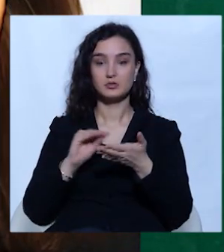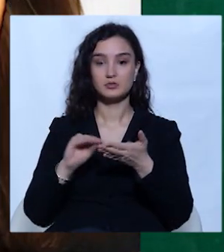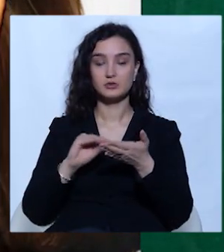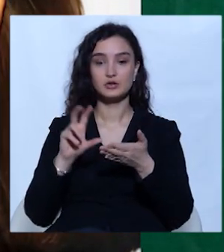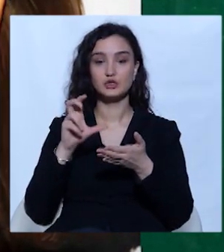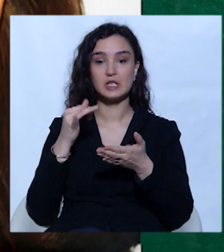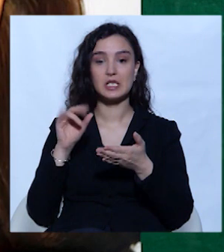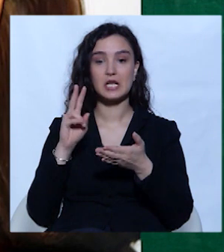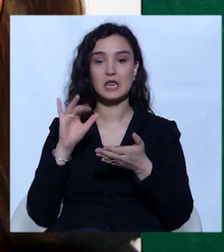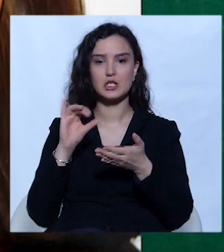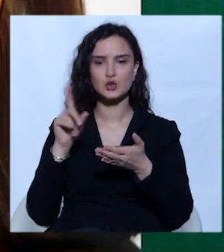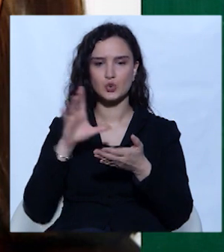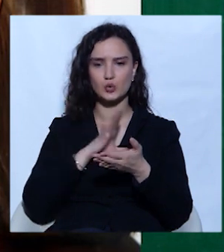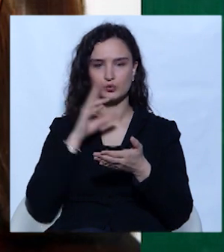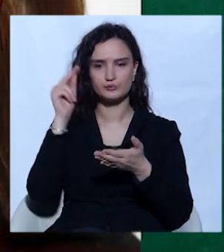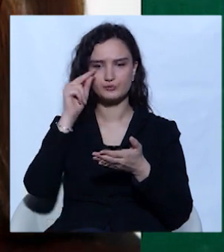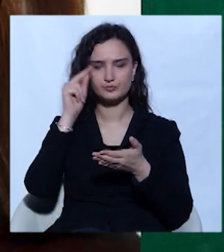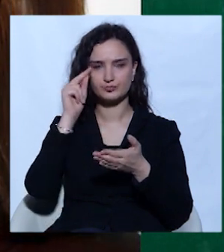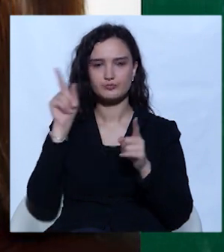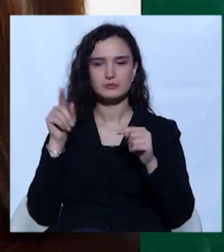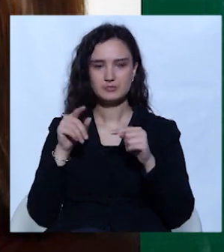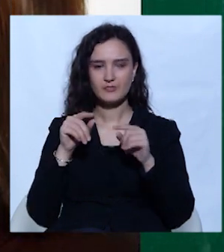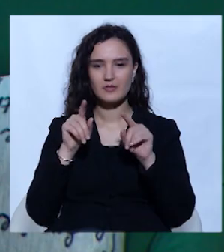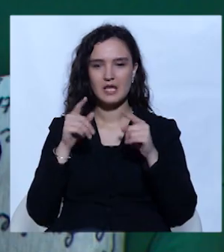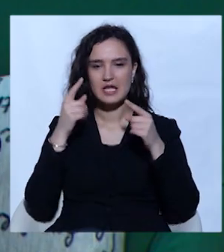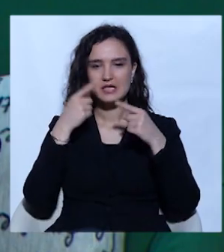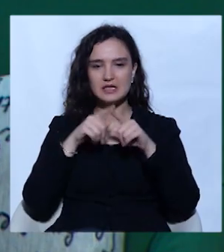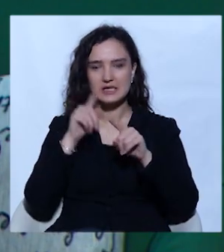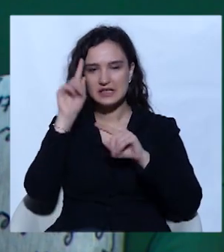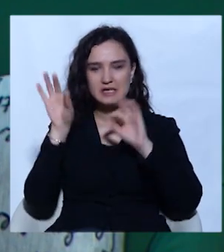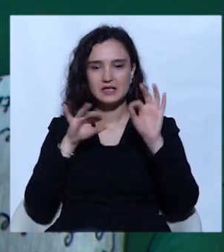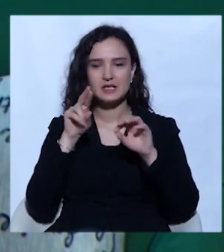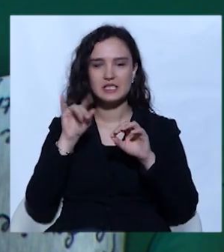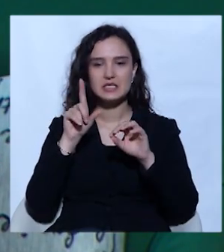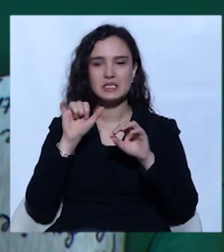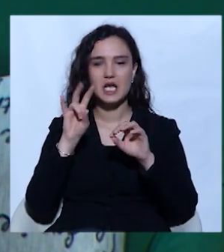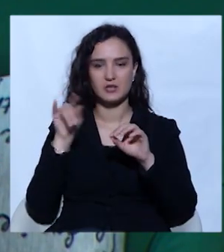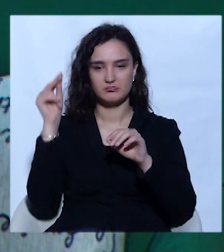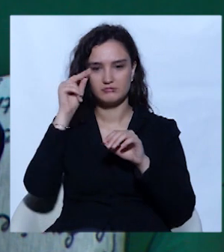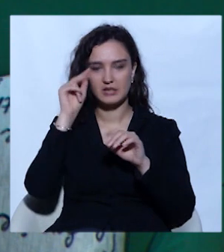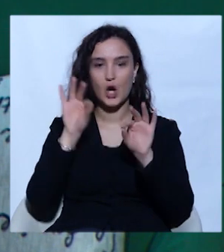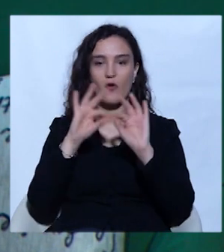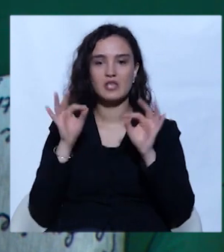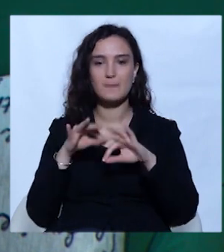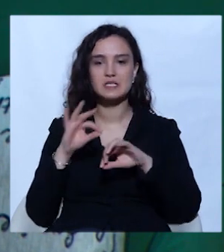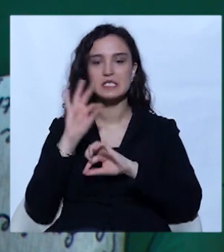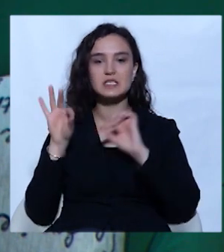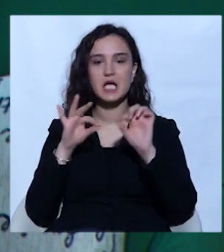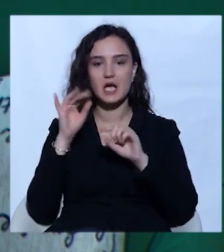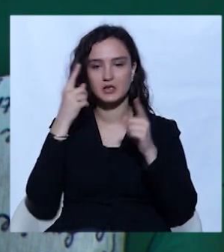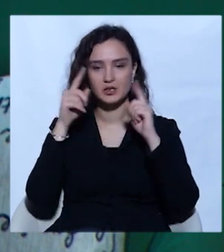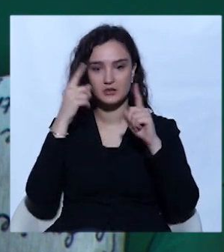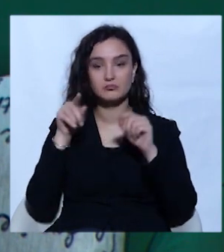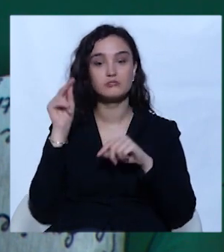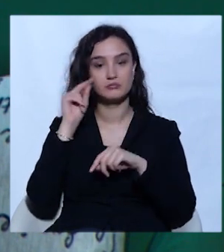Palacio, she went to a high school of art and design, and in fact, she majored in art and design as well. So from the